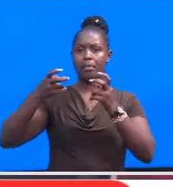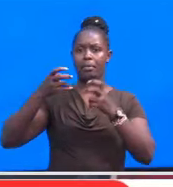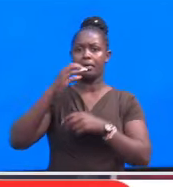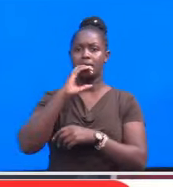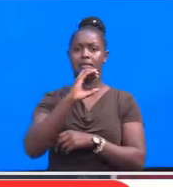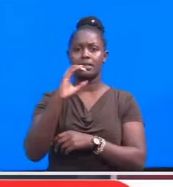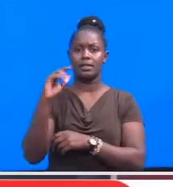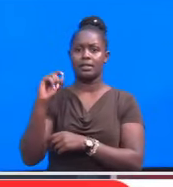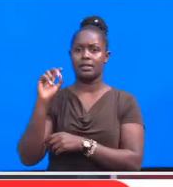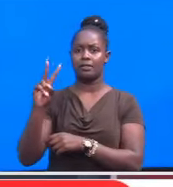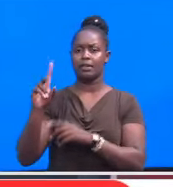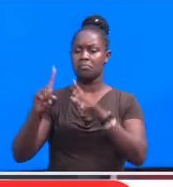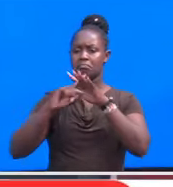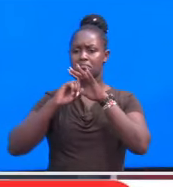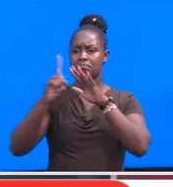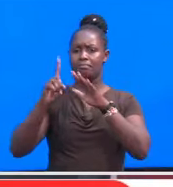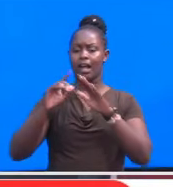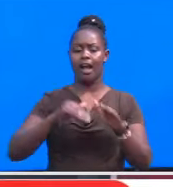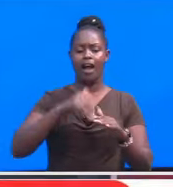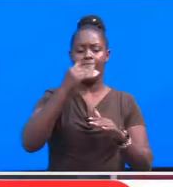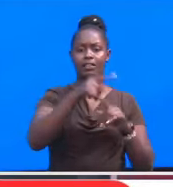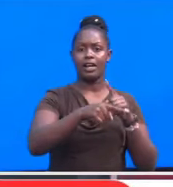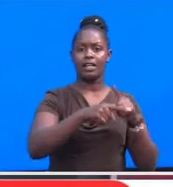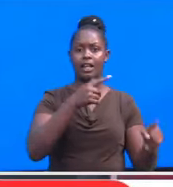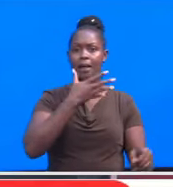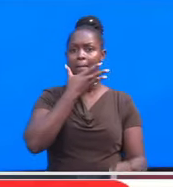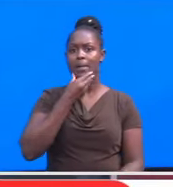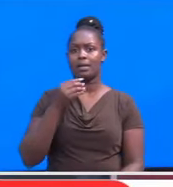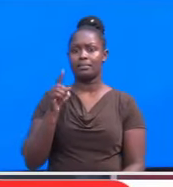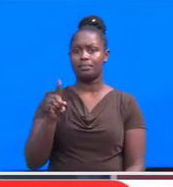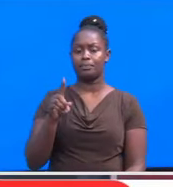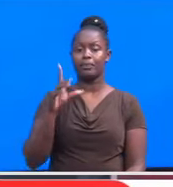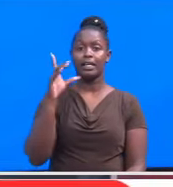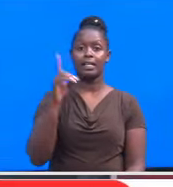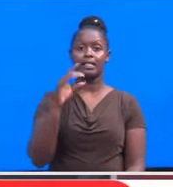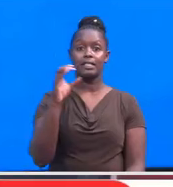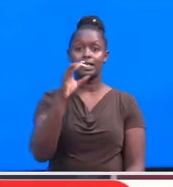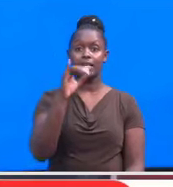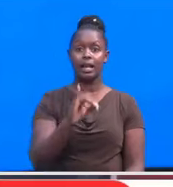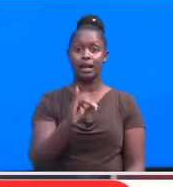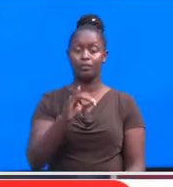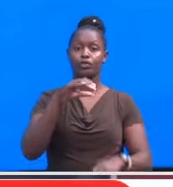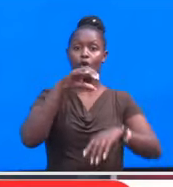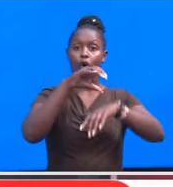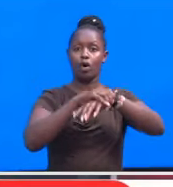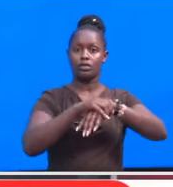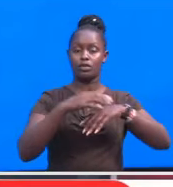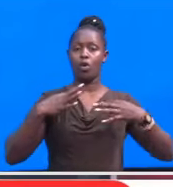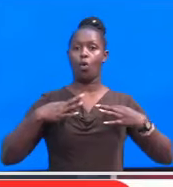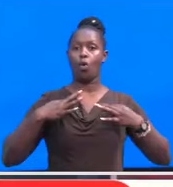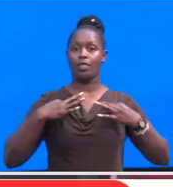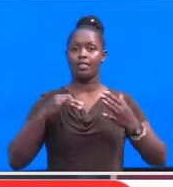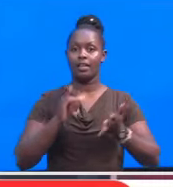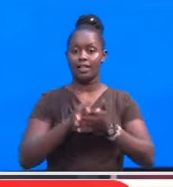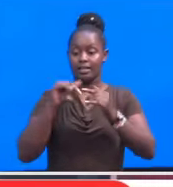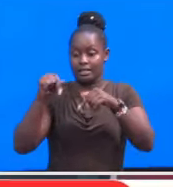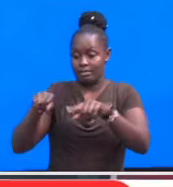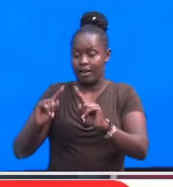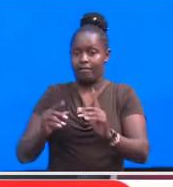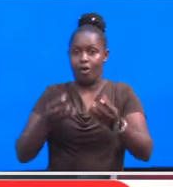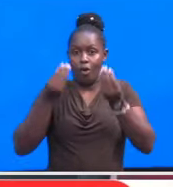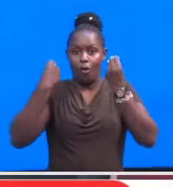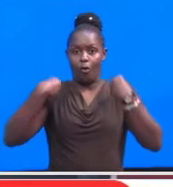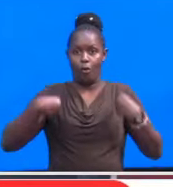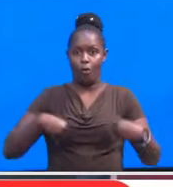footage escaping after the murder incident. The detectives have recovered clothes believed to have been worn by the main suspect